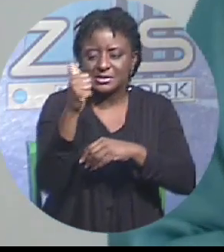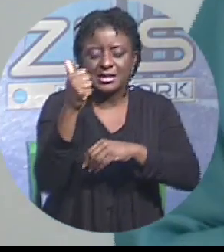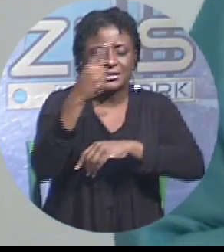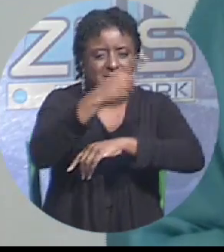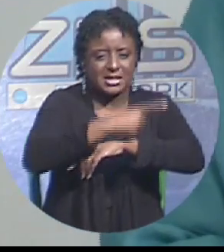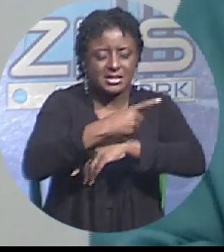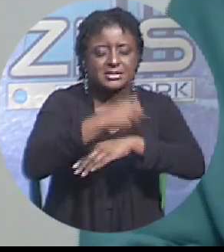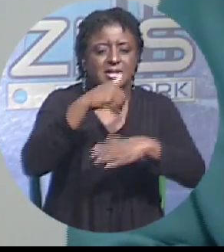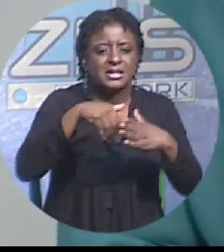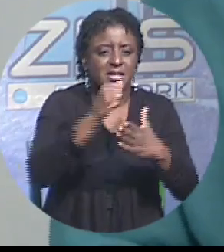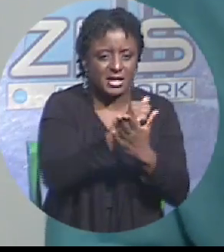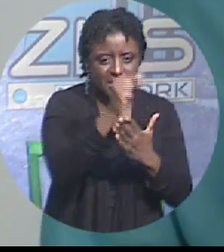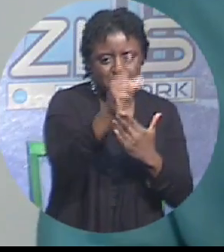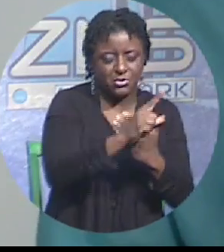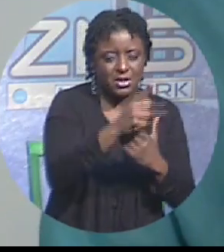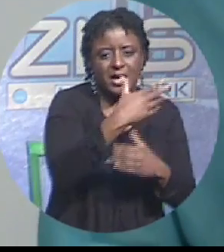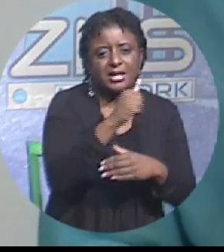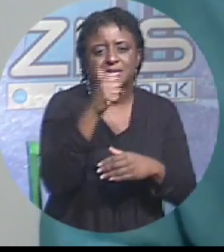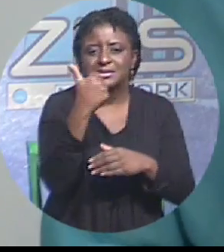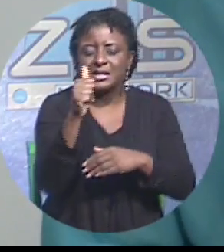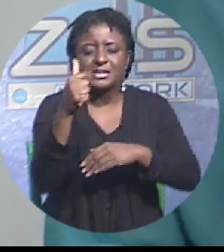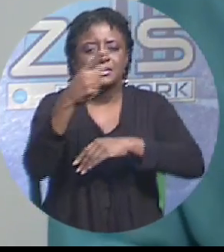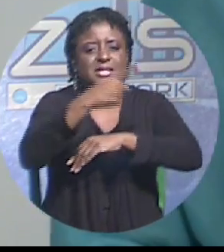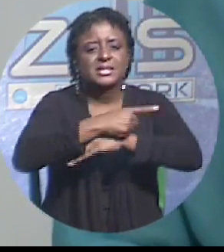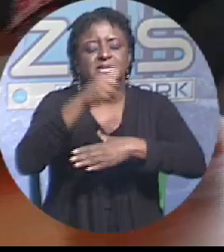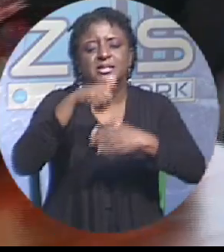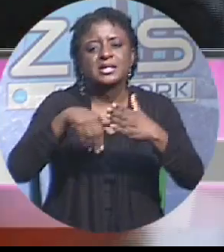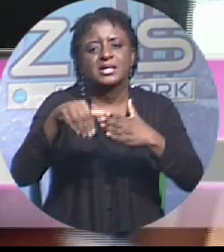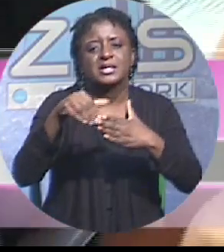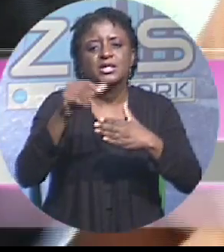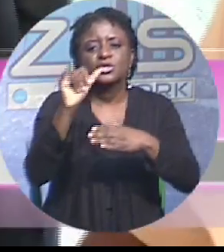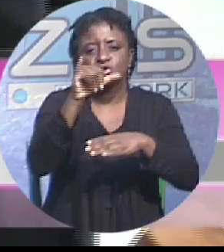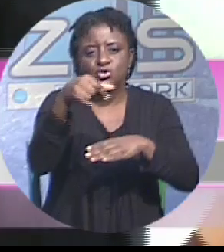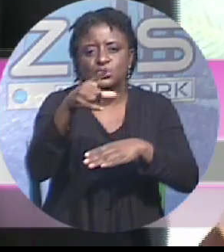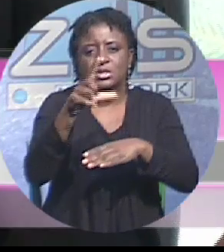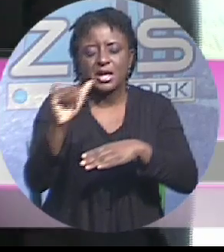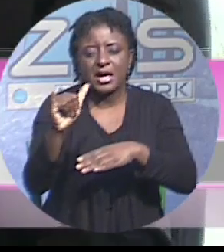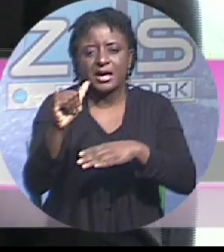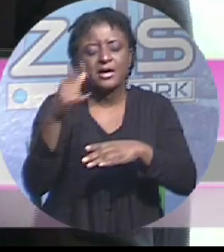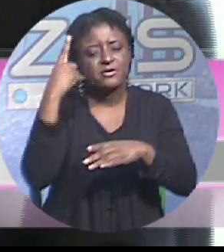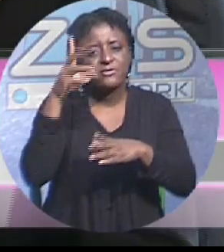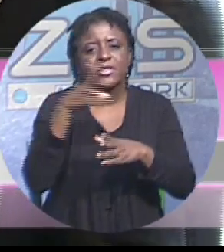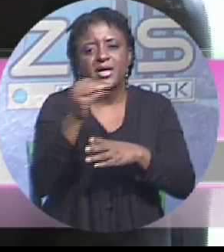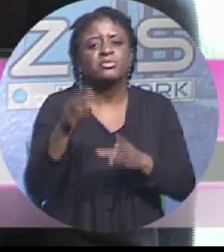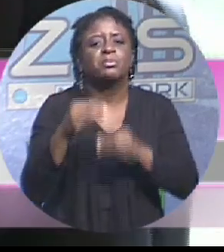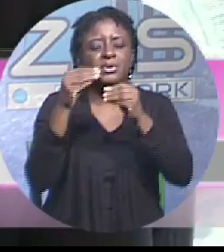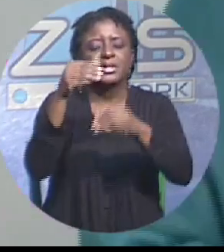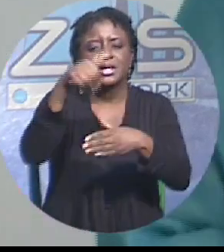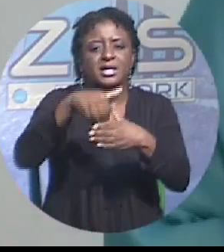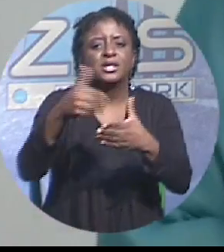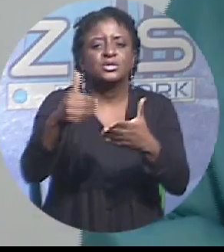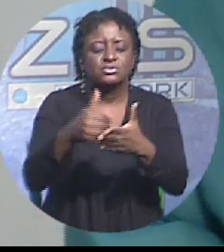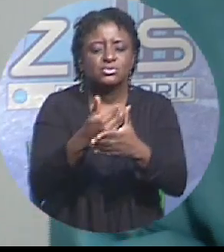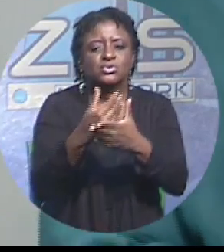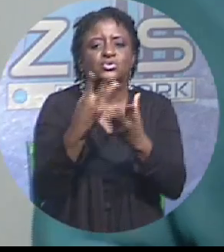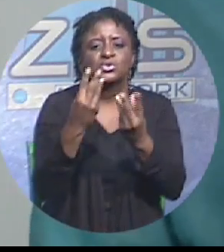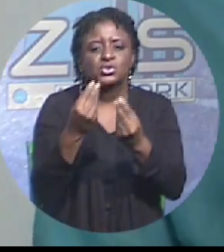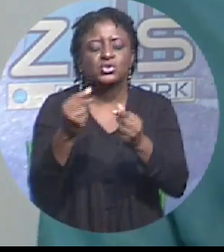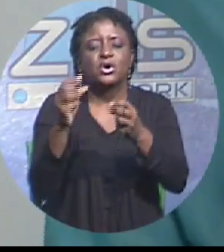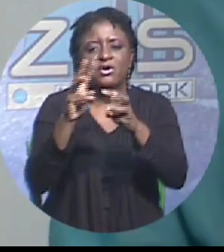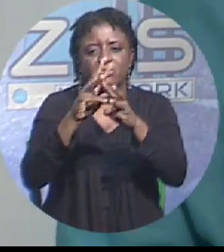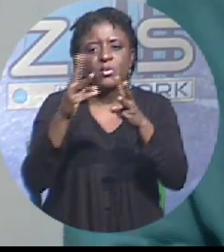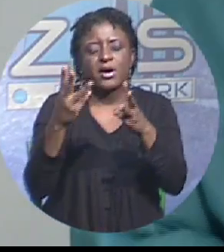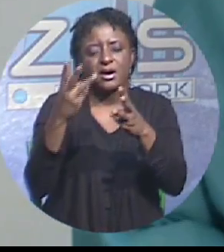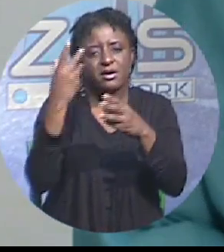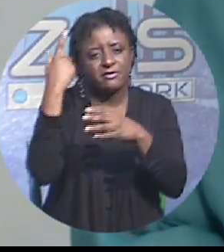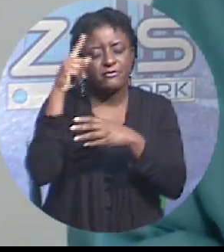July, approximately 10 days, for the installation of software for the radar. The notations relied upon, which otherwise state the radar